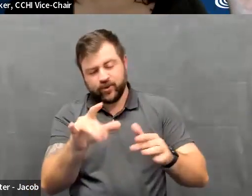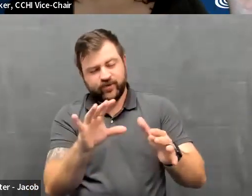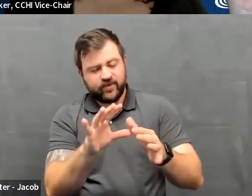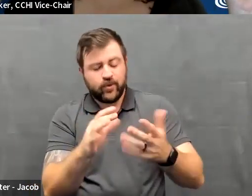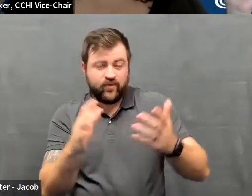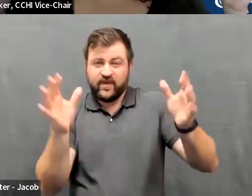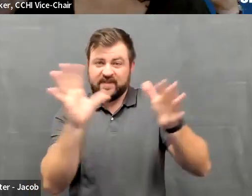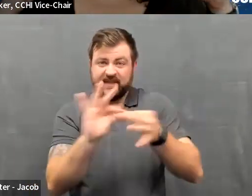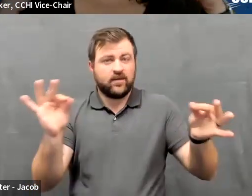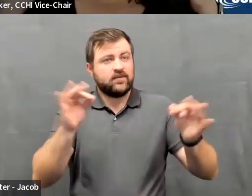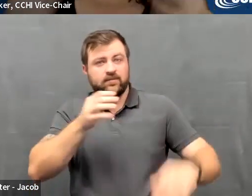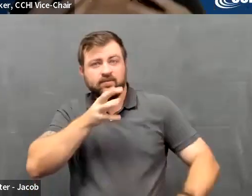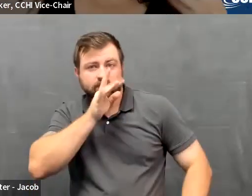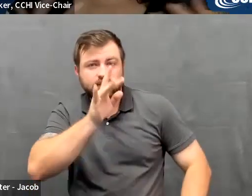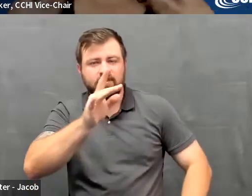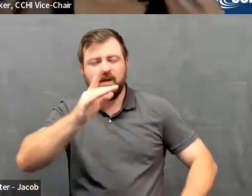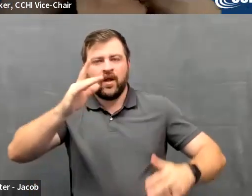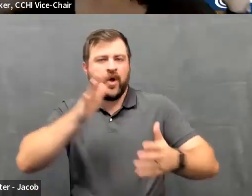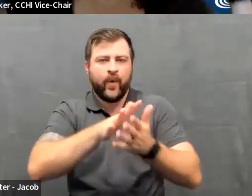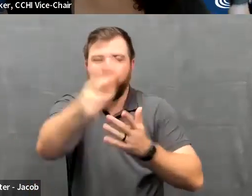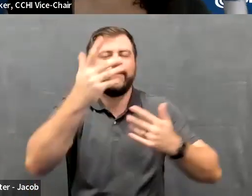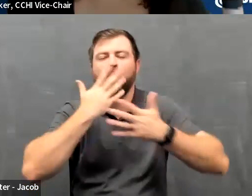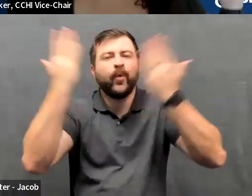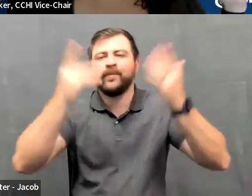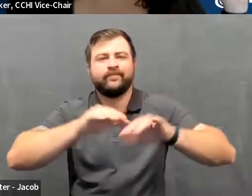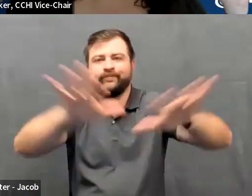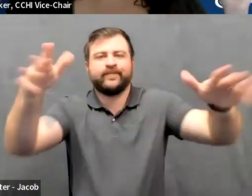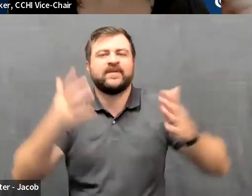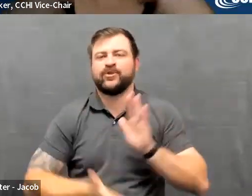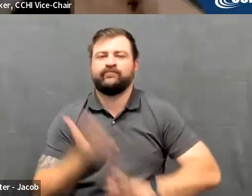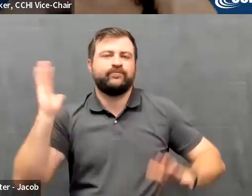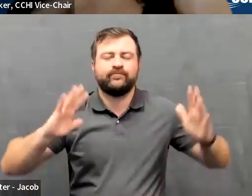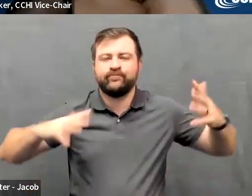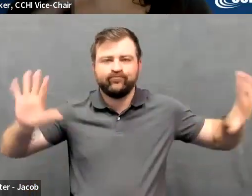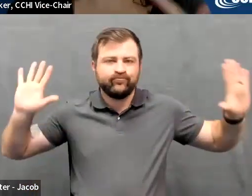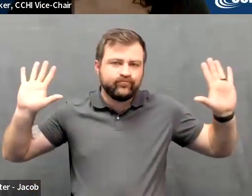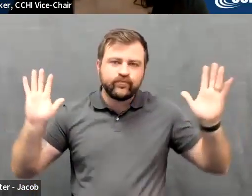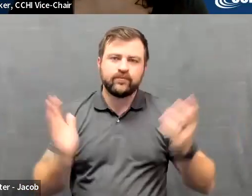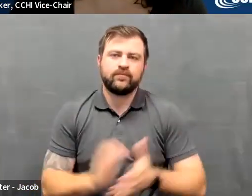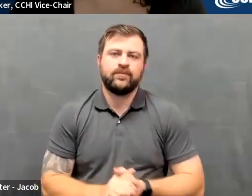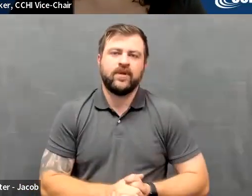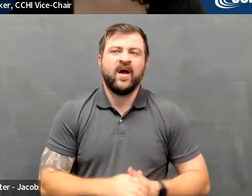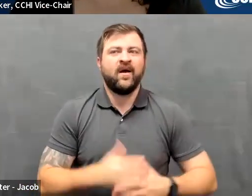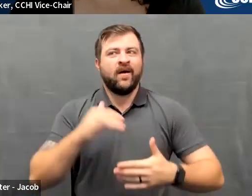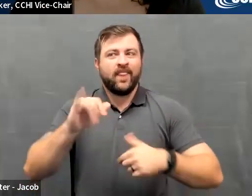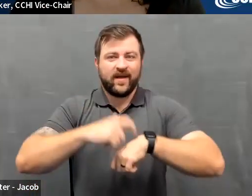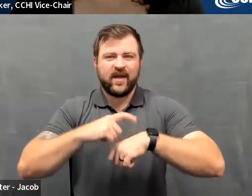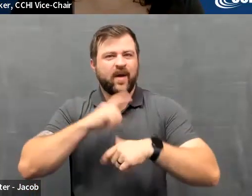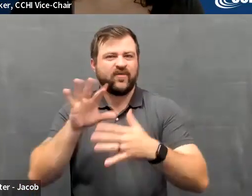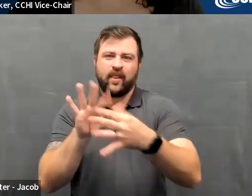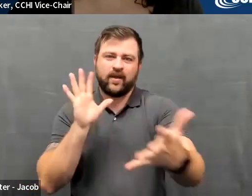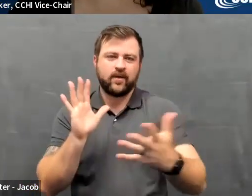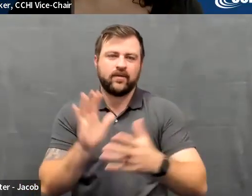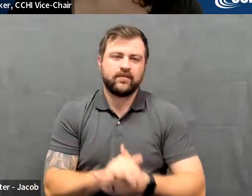gone. But at the same time, we have to be able to let it go. But then for next time, we can make it better. And Johanna,